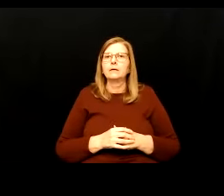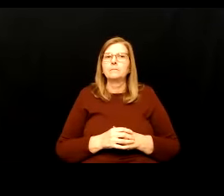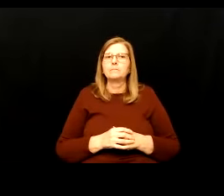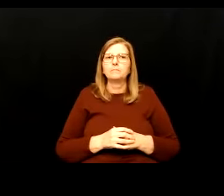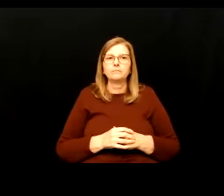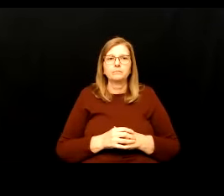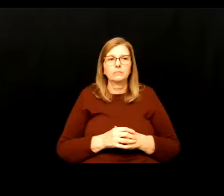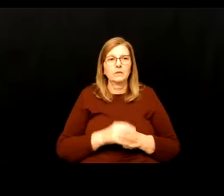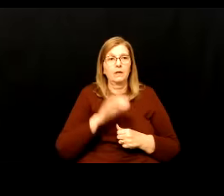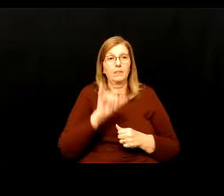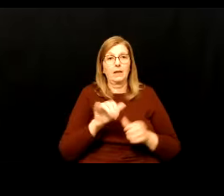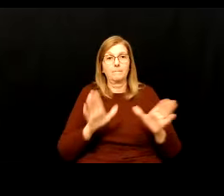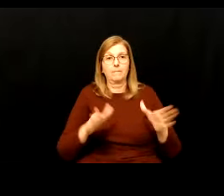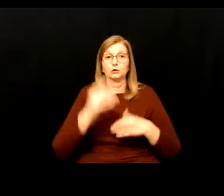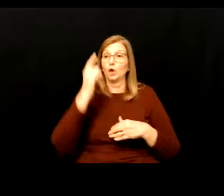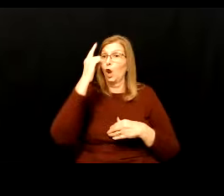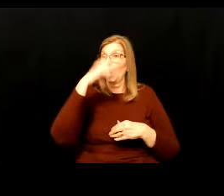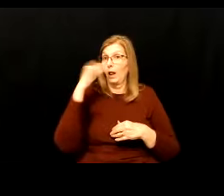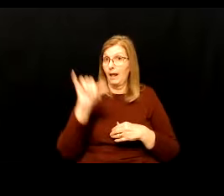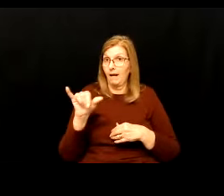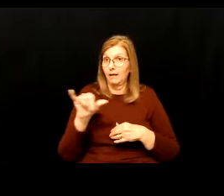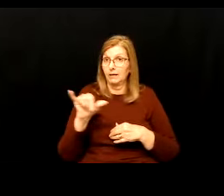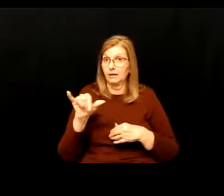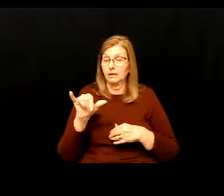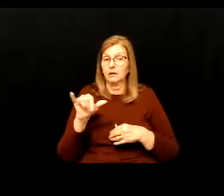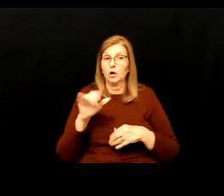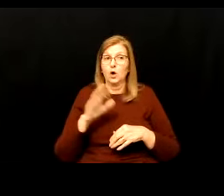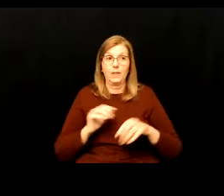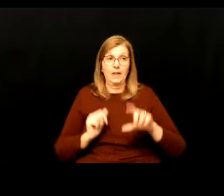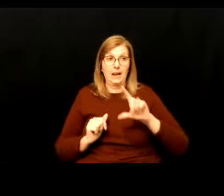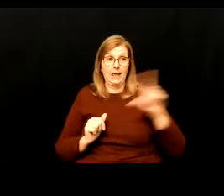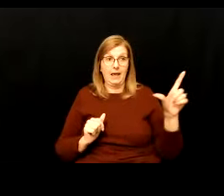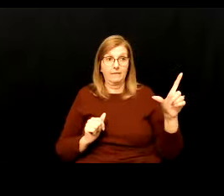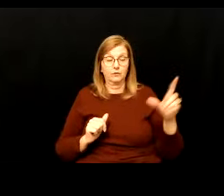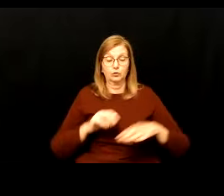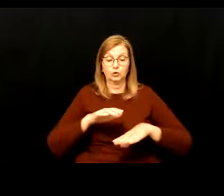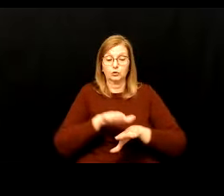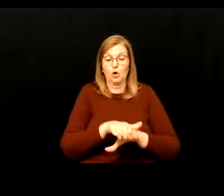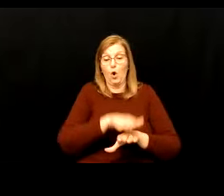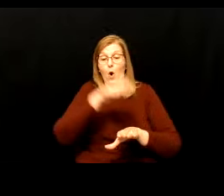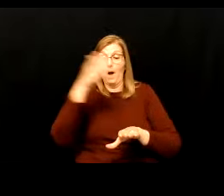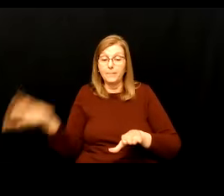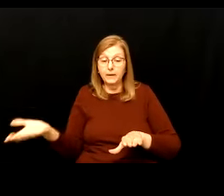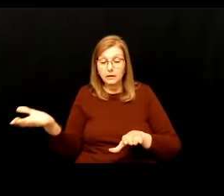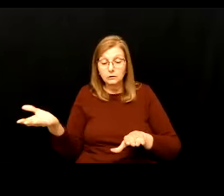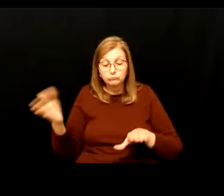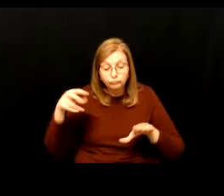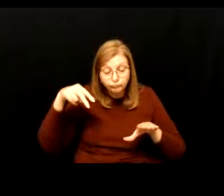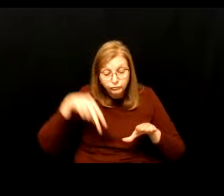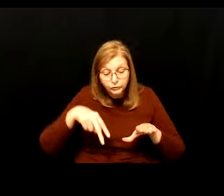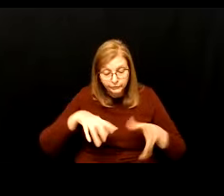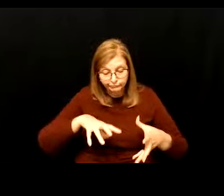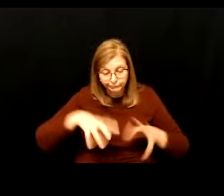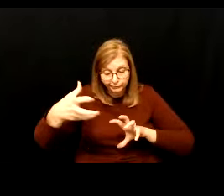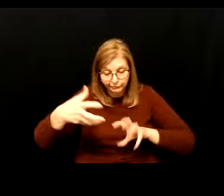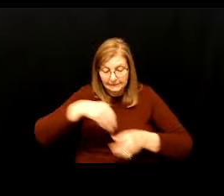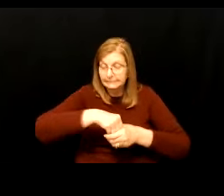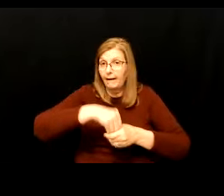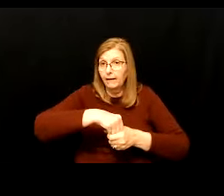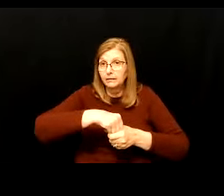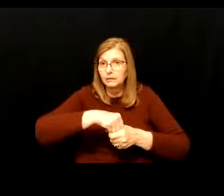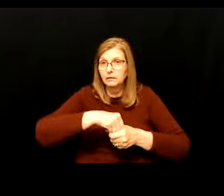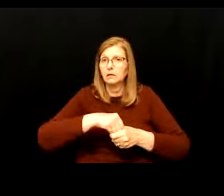this is what the box looks like on the left when you just open the box, and it's kind of a mess there. And like